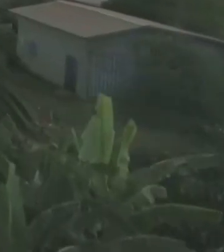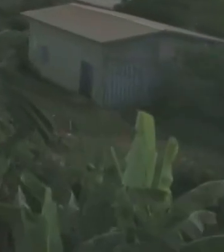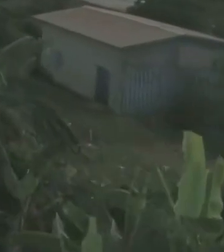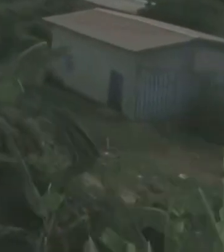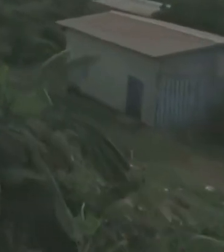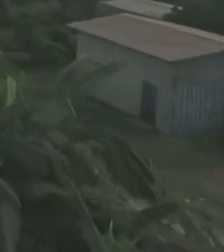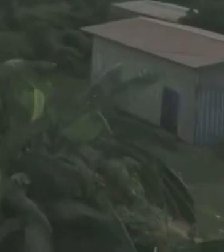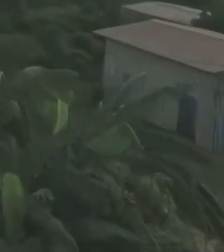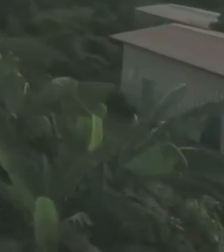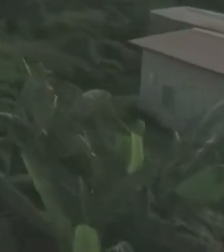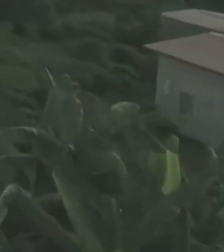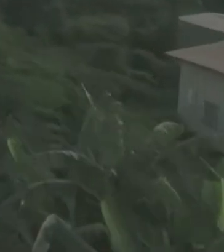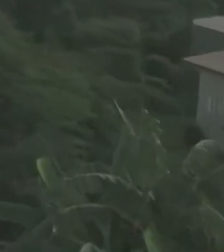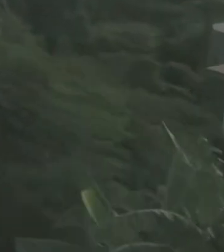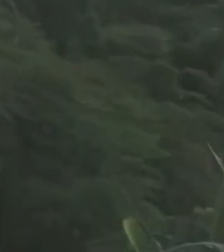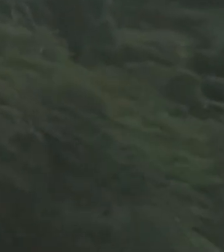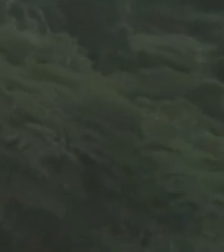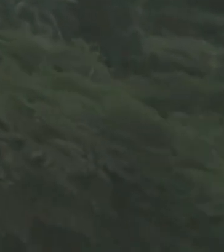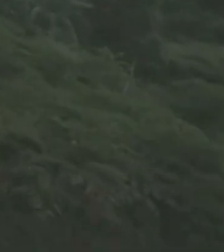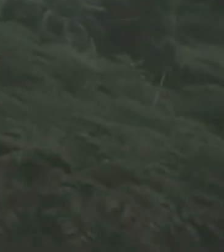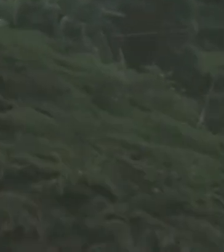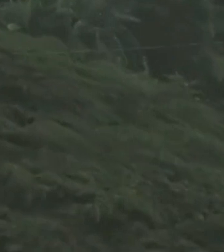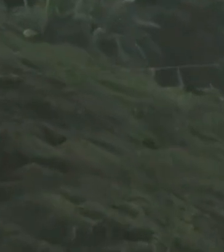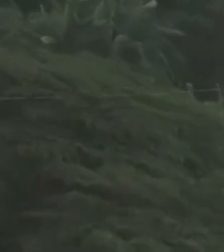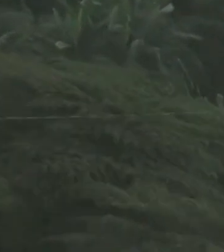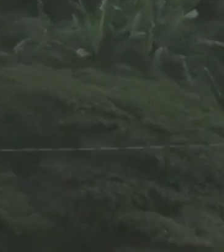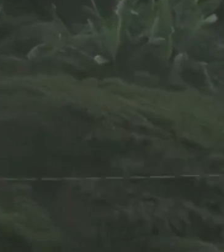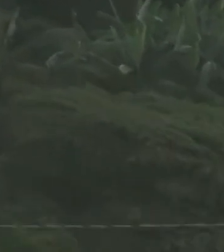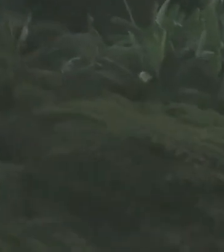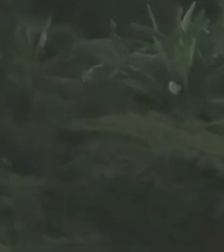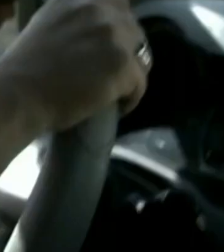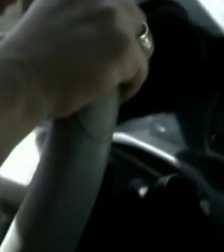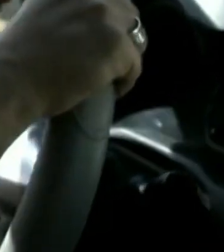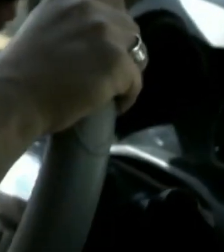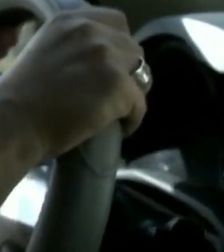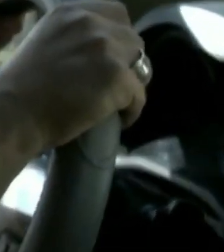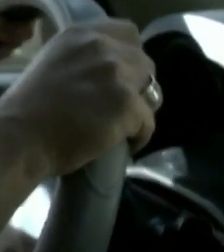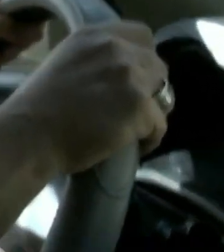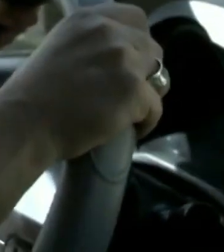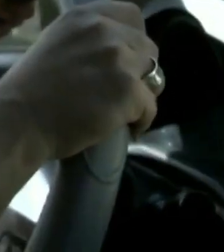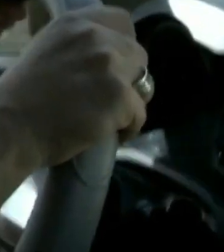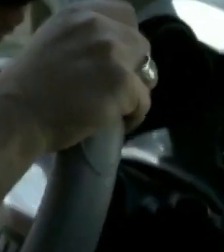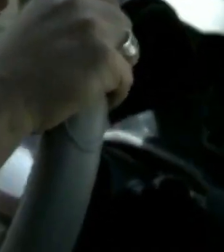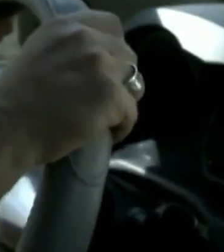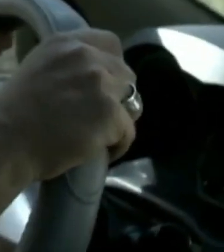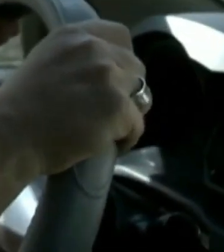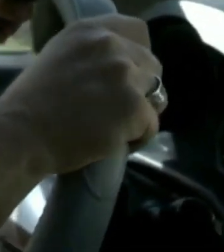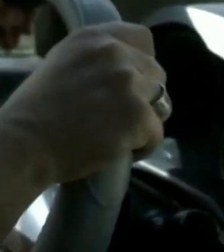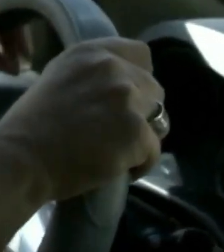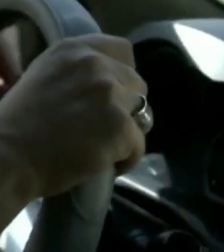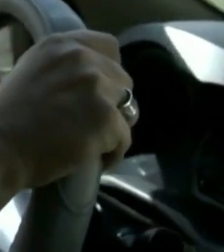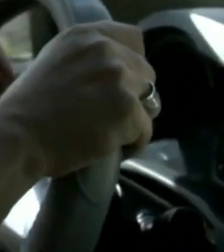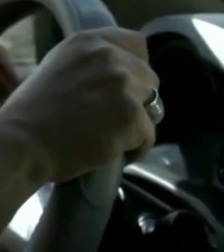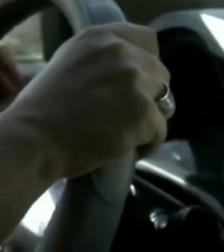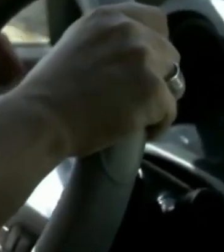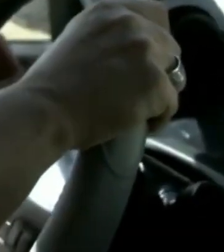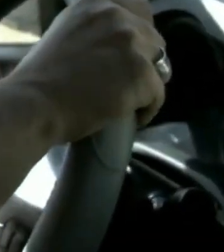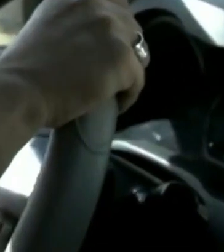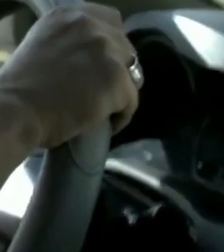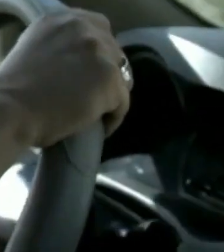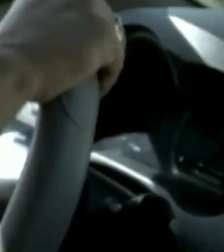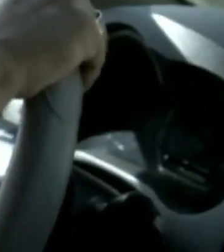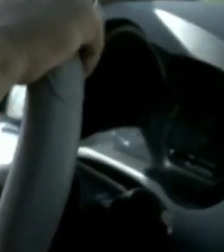to welcome landmine survivors with their families. So we decided to create a home